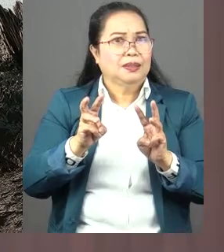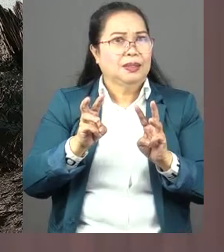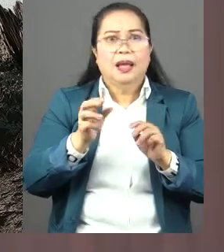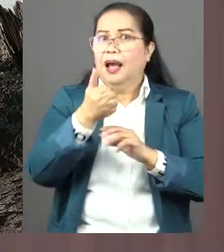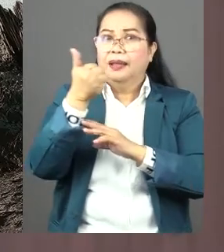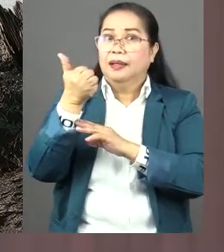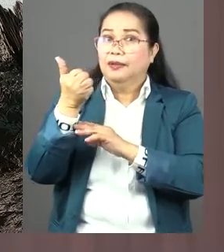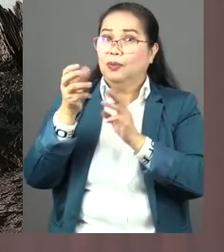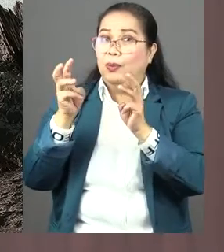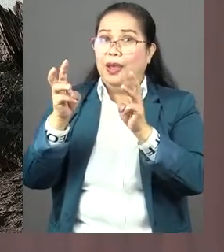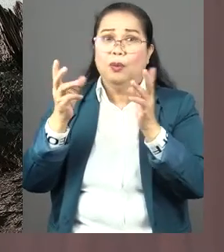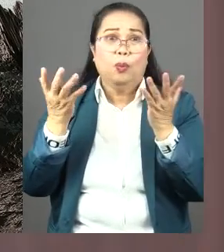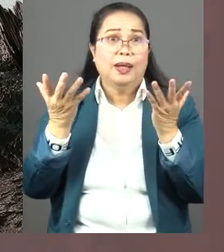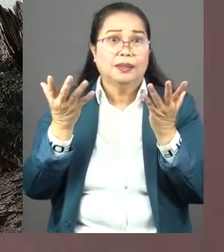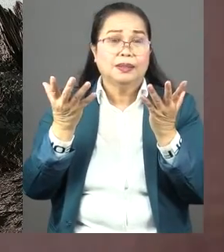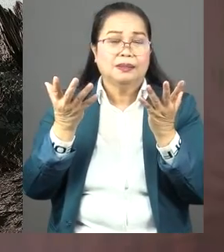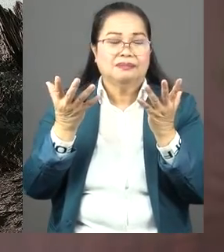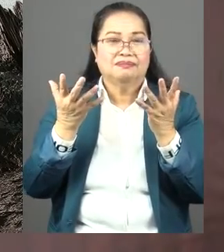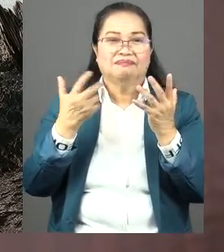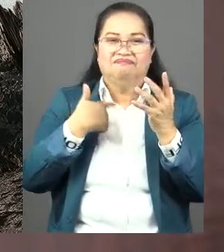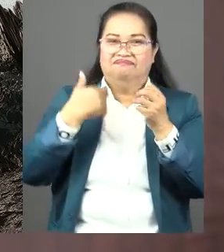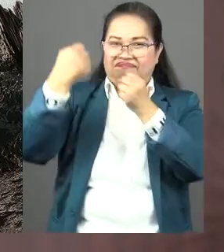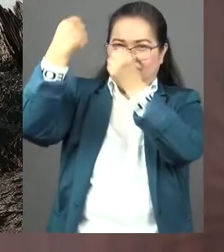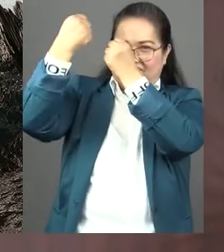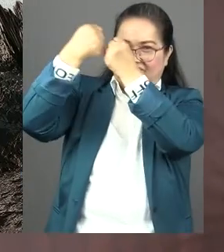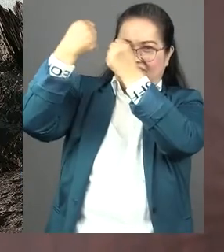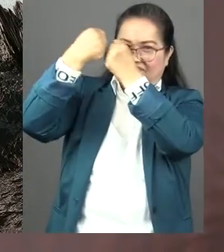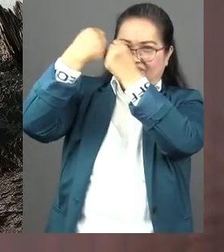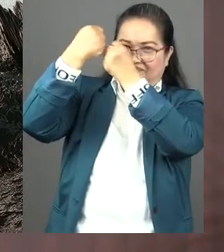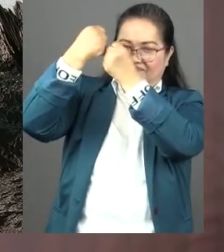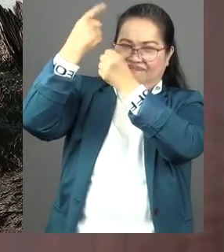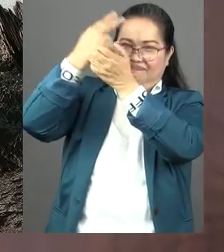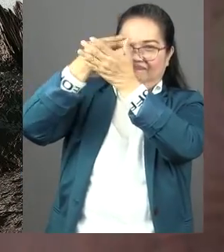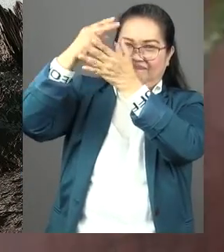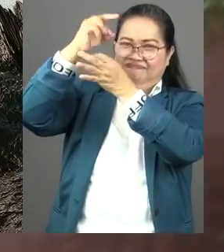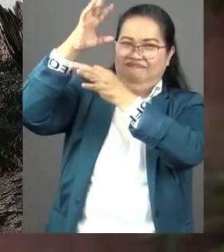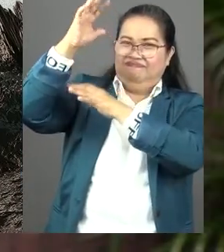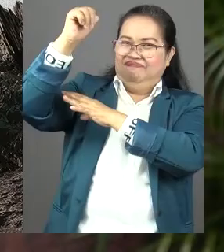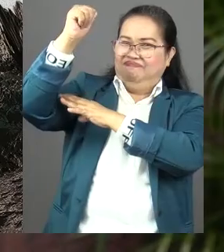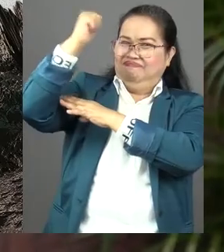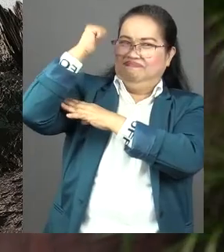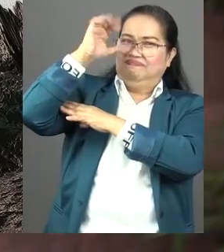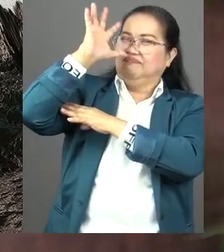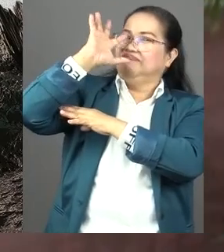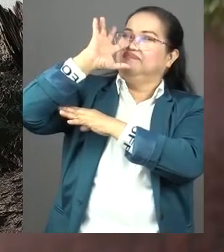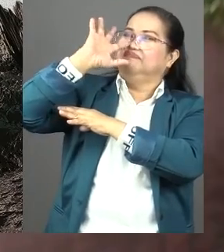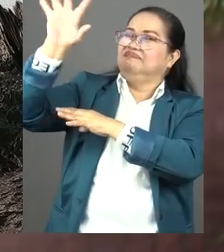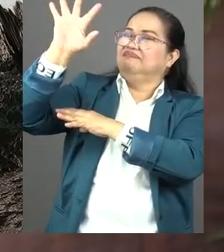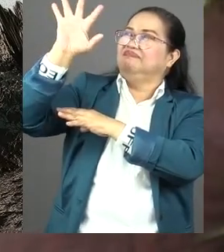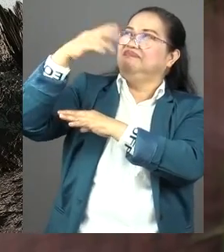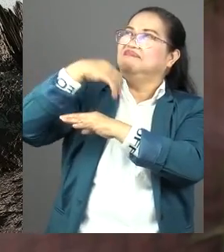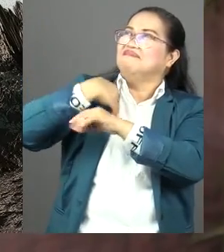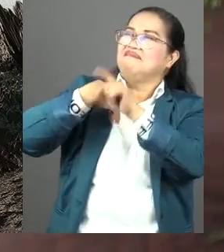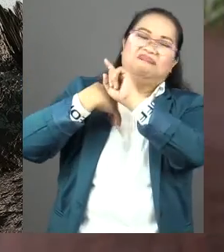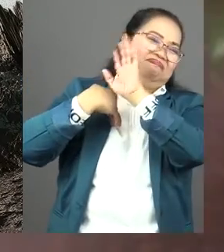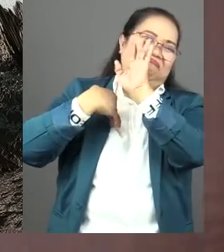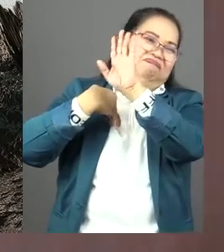is? I'll fight with the Holy Spirit. I'll refuse, or maybe I don't need to. I'll just refuse